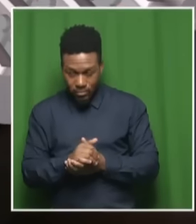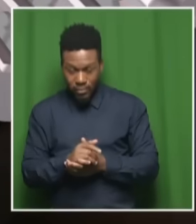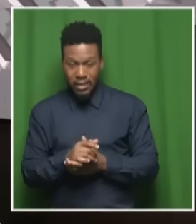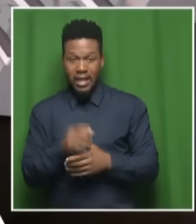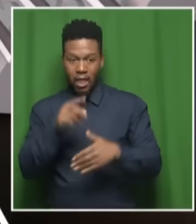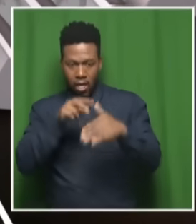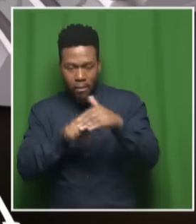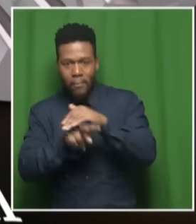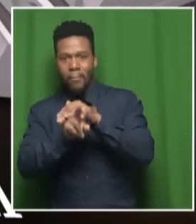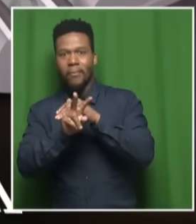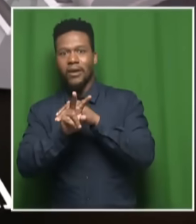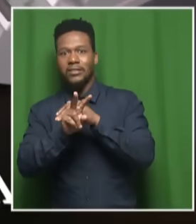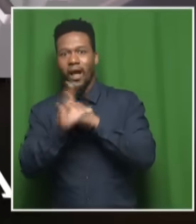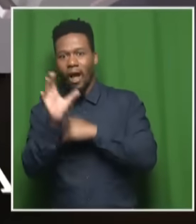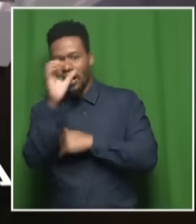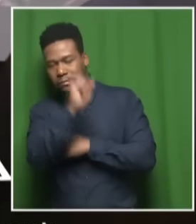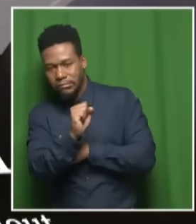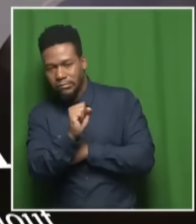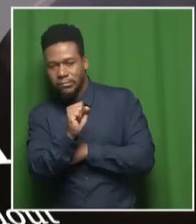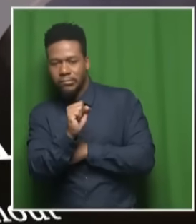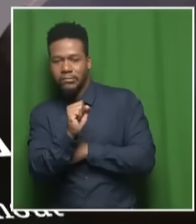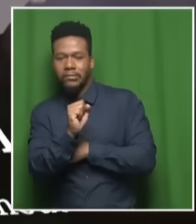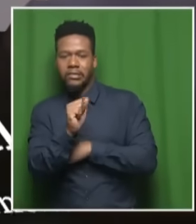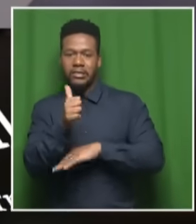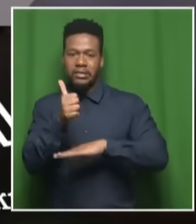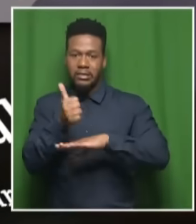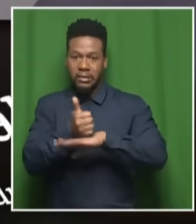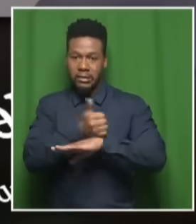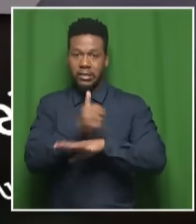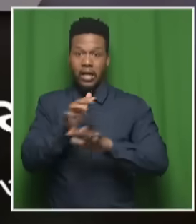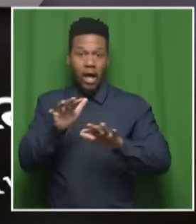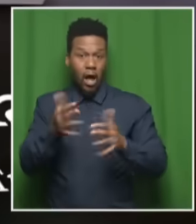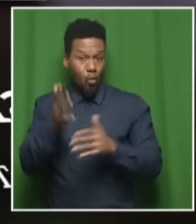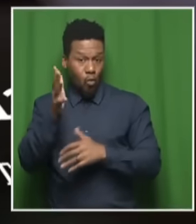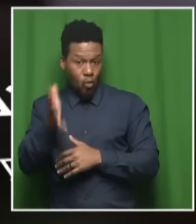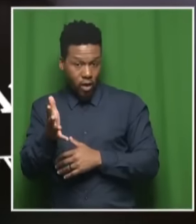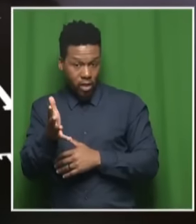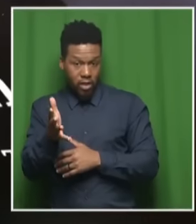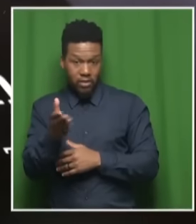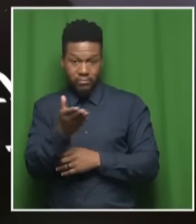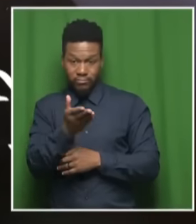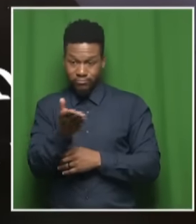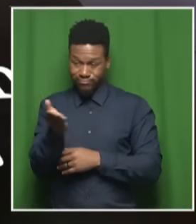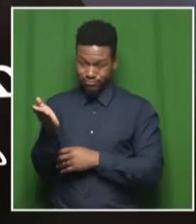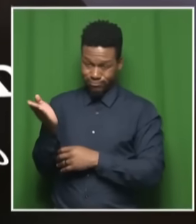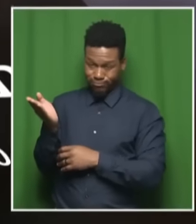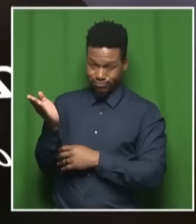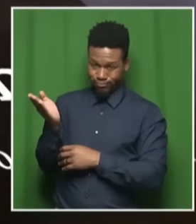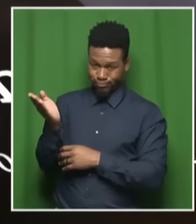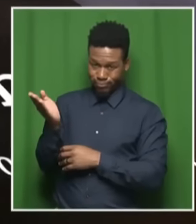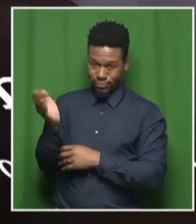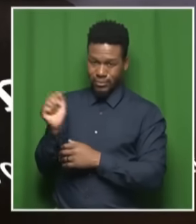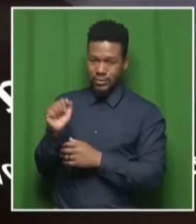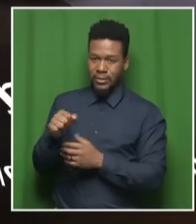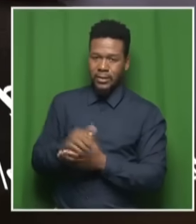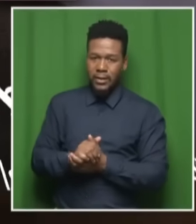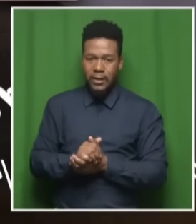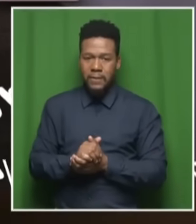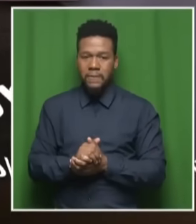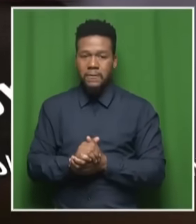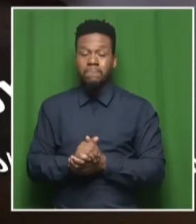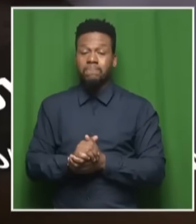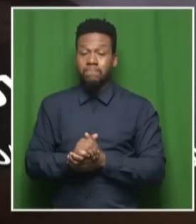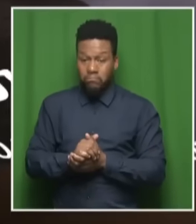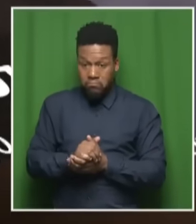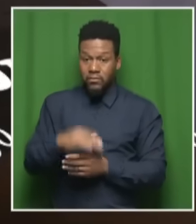projected figures, the predicted seats coming through at this hour with 52% of the progress. Obviously